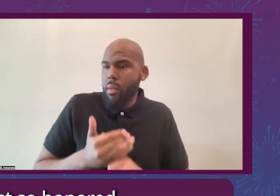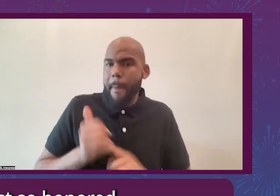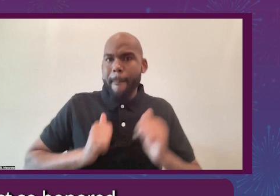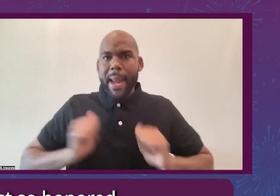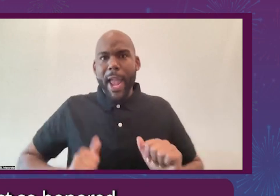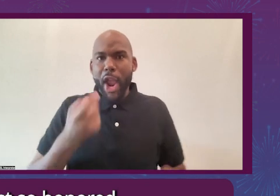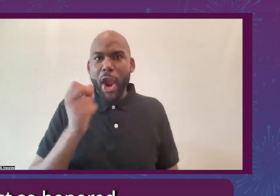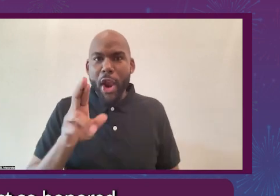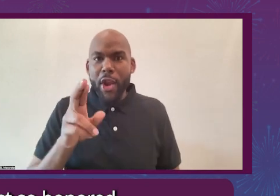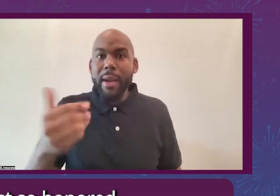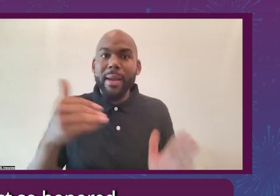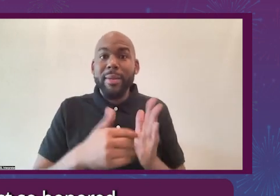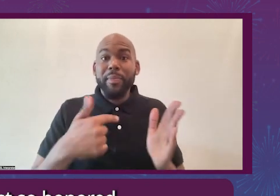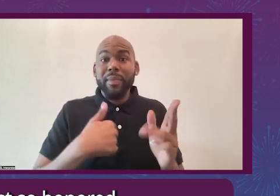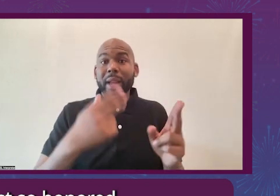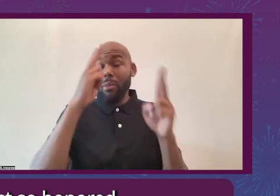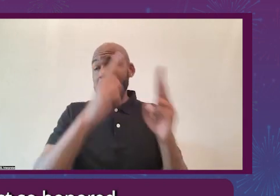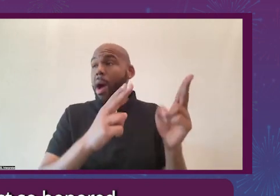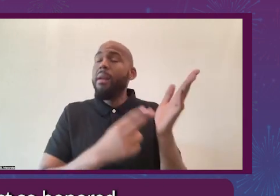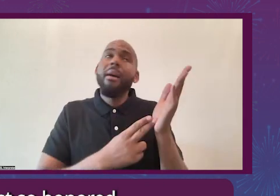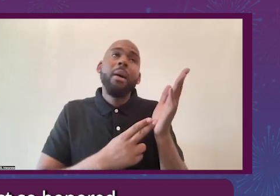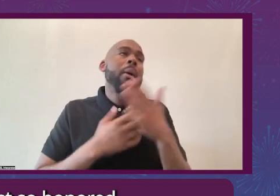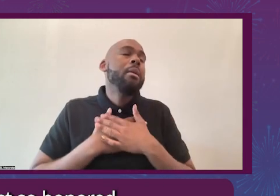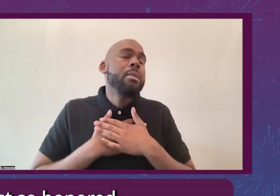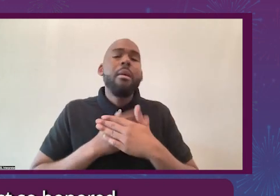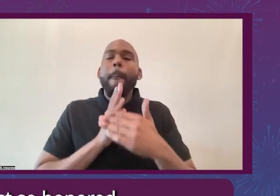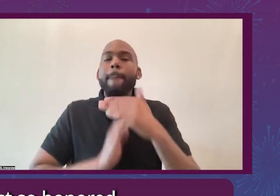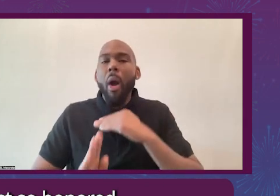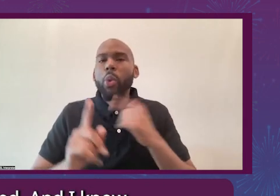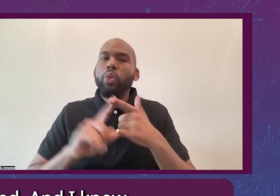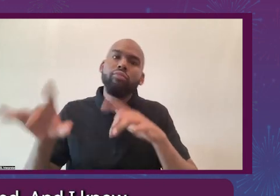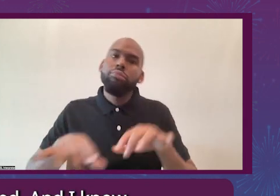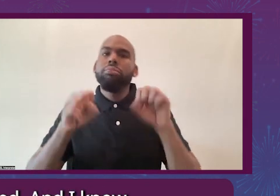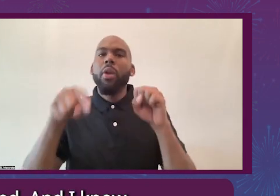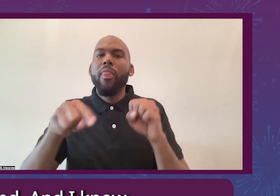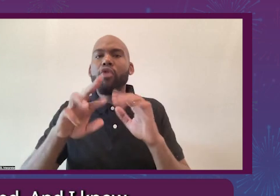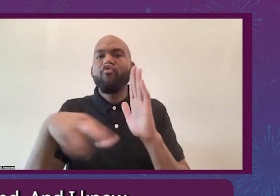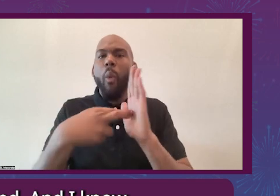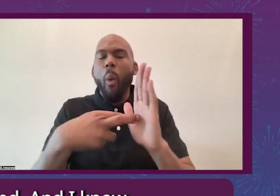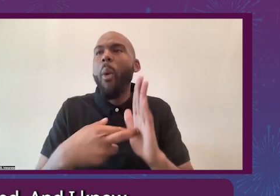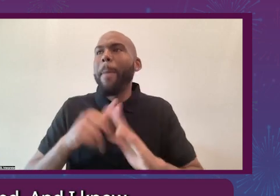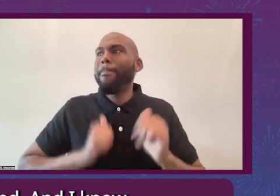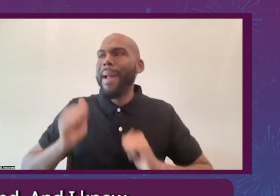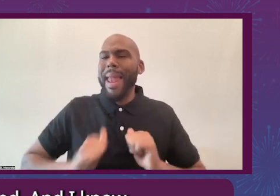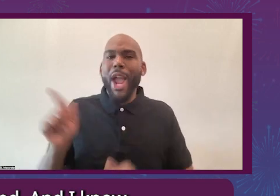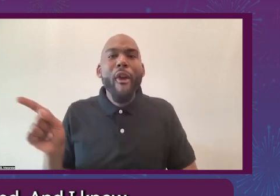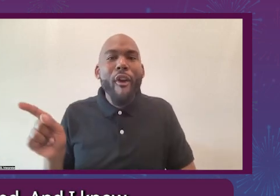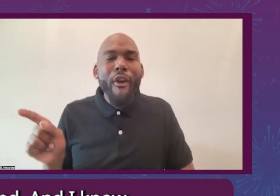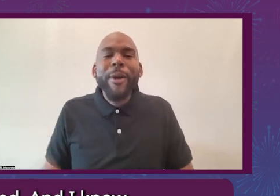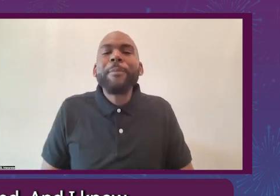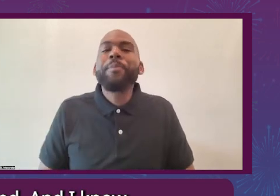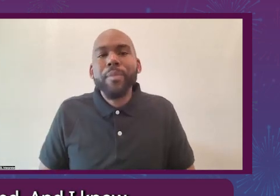so honored and humbled and to take on this role and play her. And so that movie